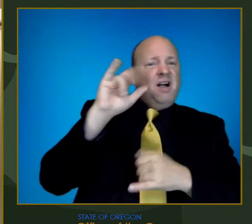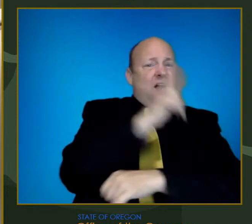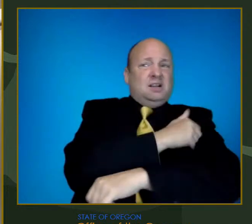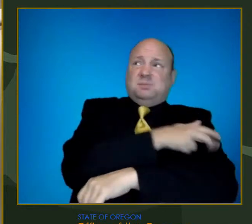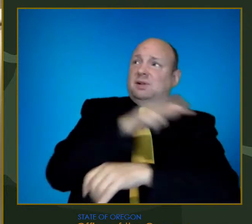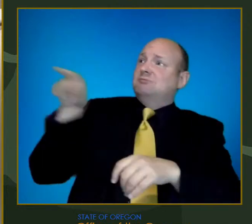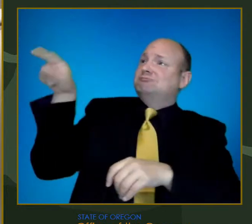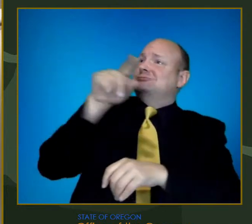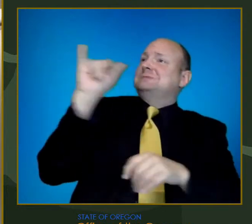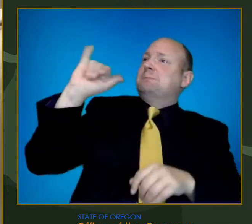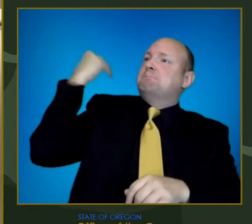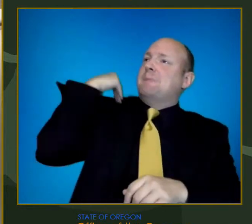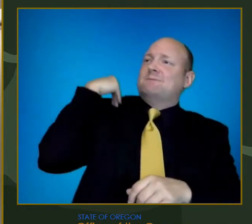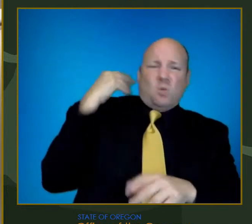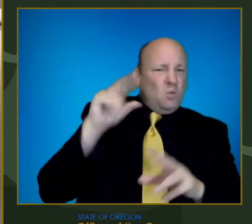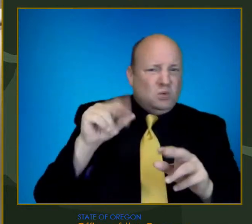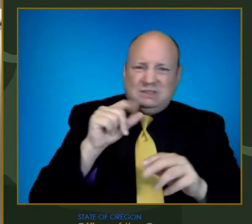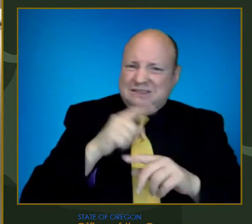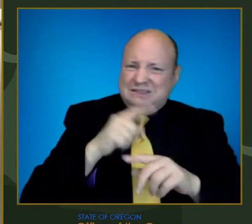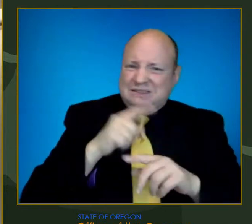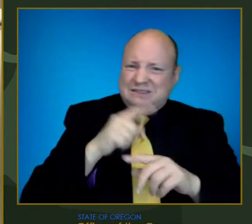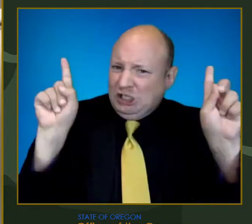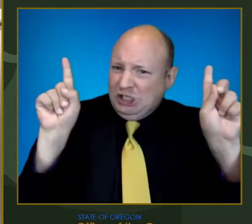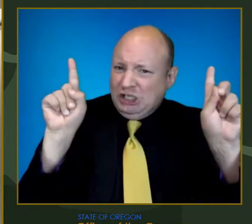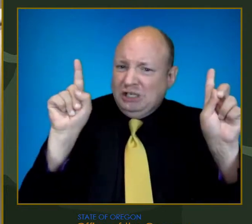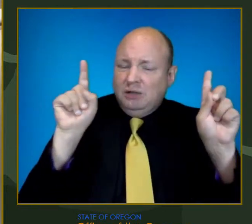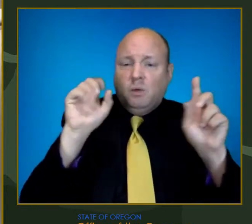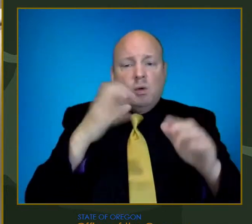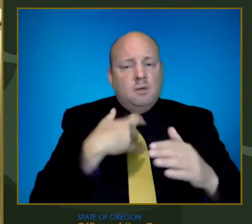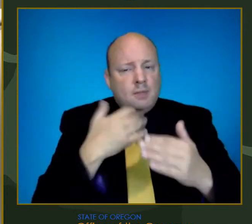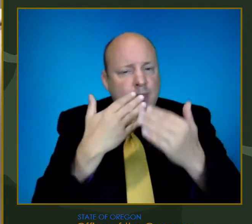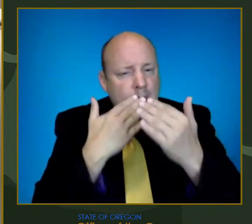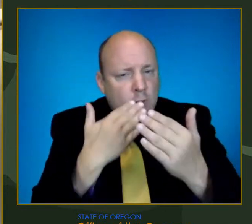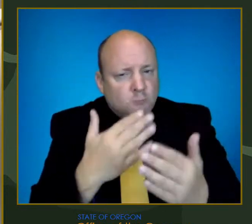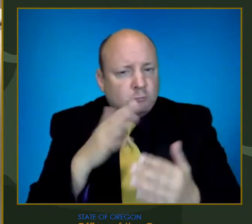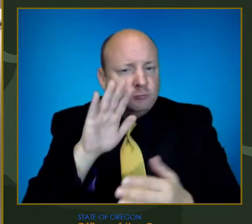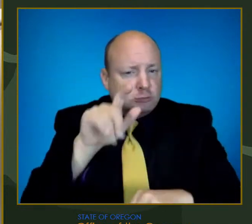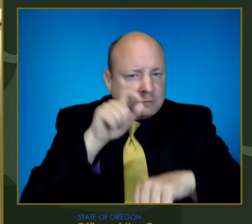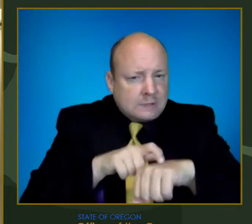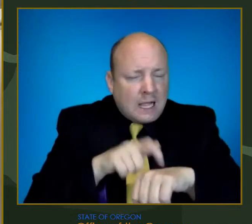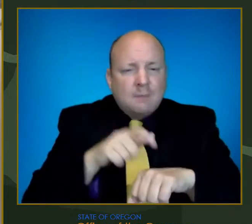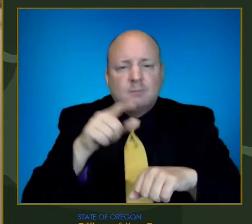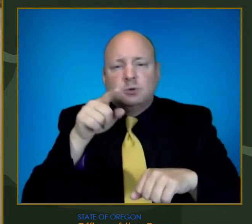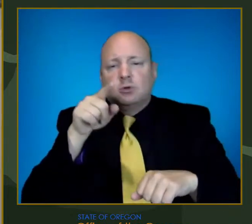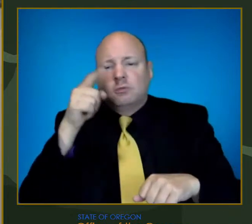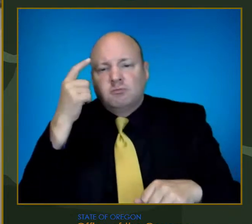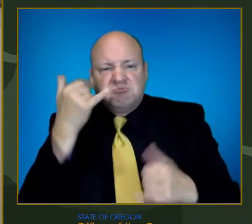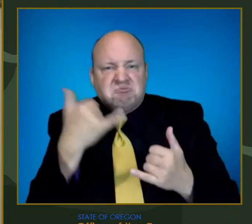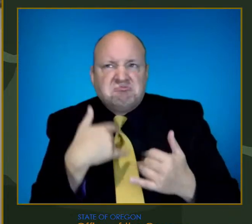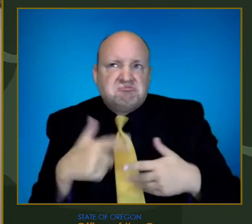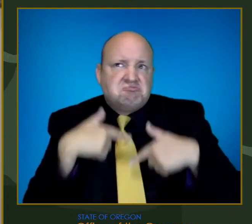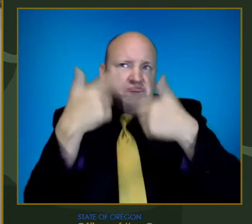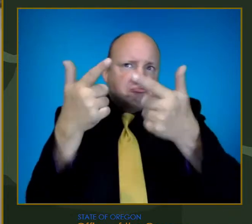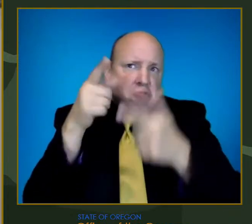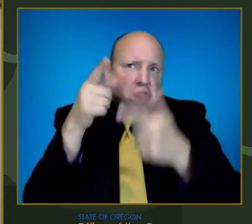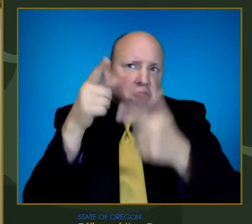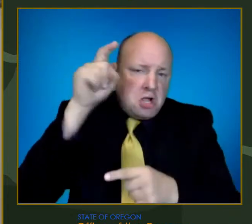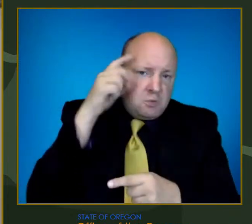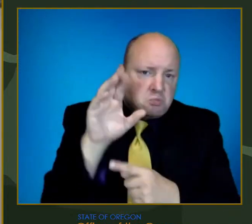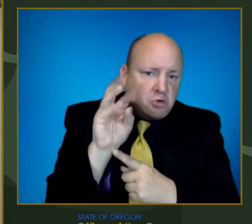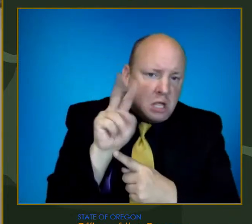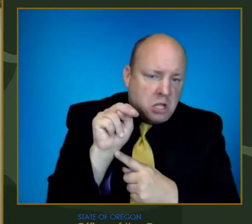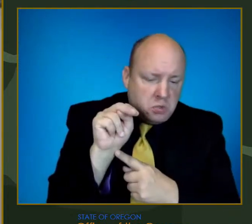your time, and I will turn it back over to Governor Brown. Thank you so much,